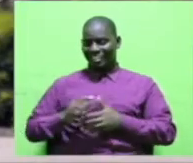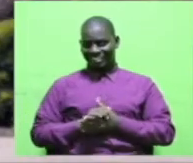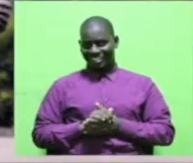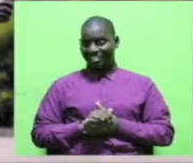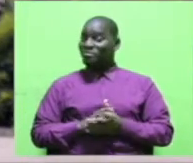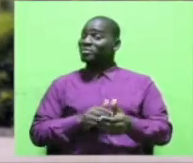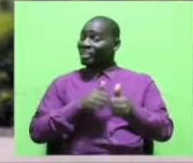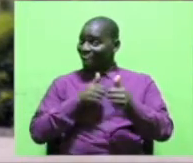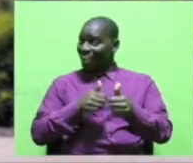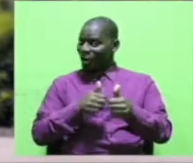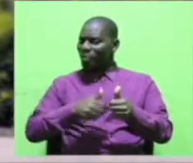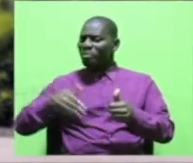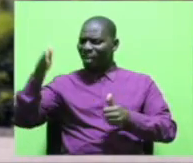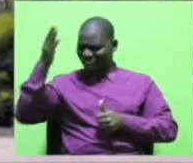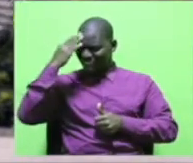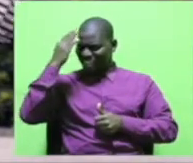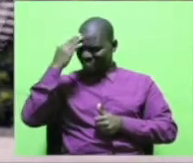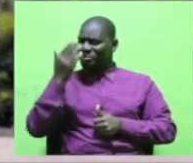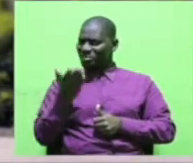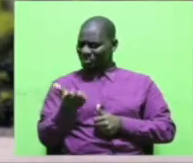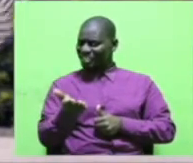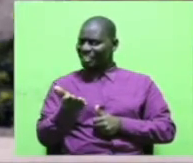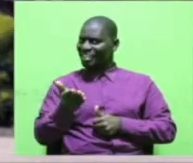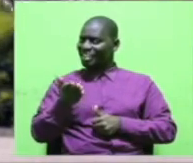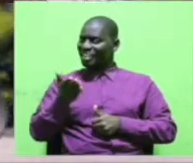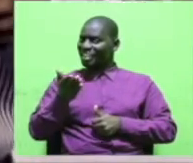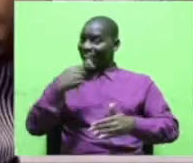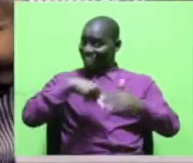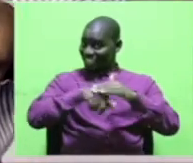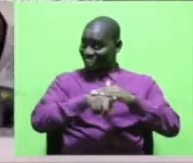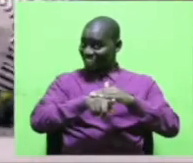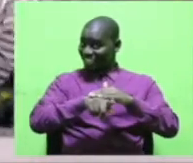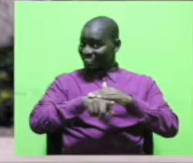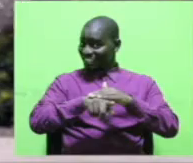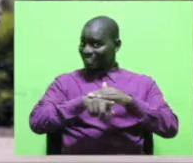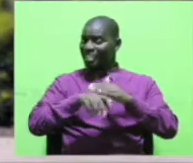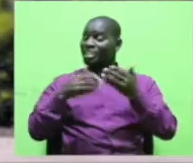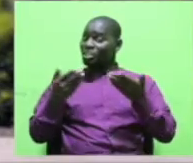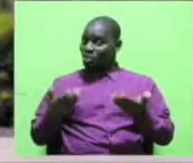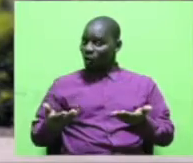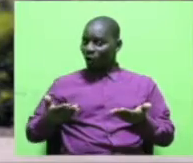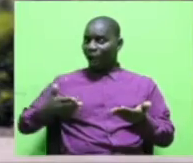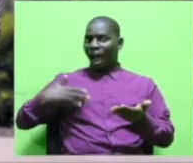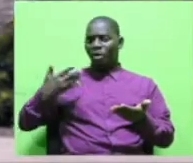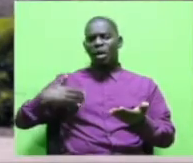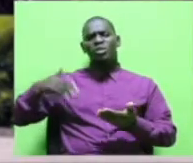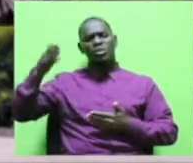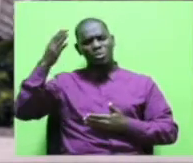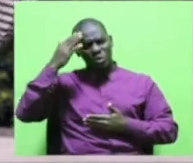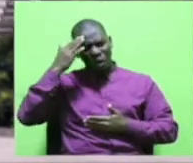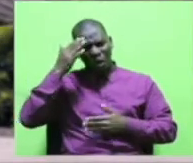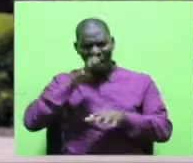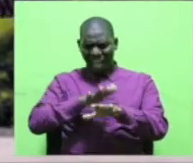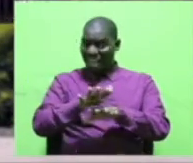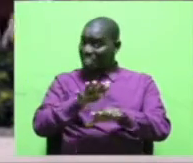I hope you have understood the external structure of the mammalian heart, and thus you will be able to